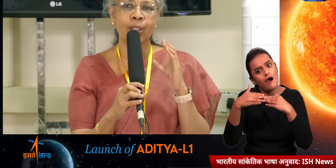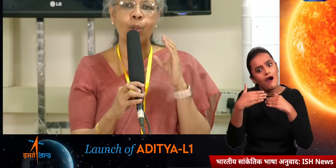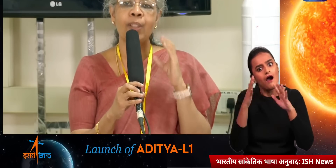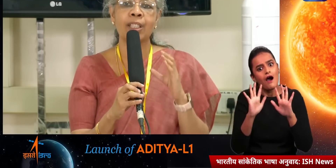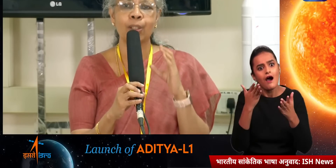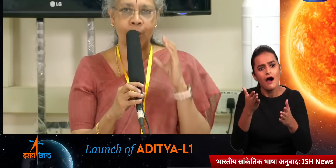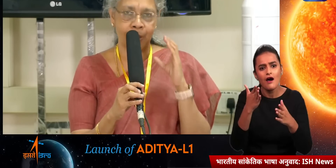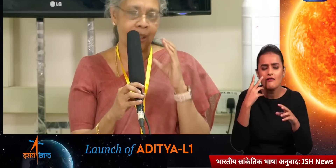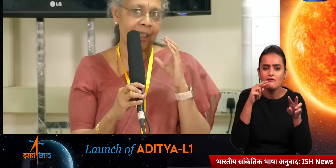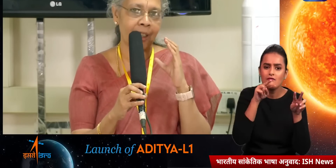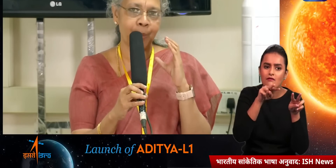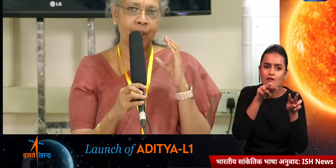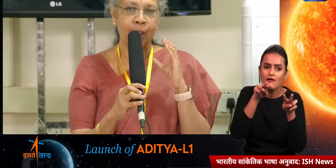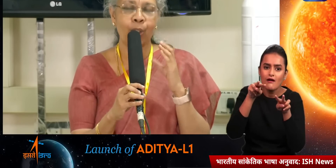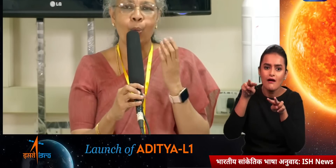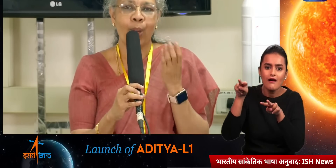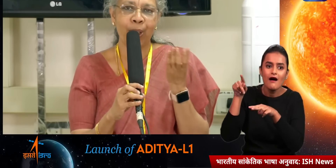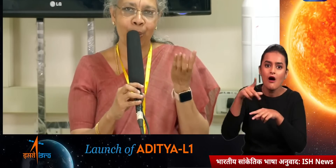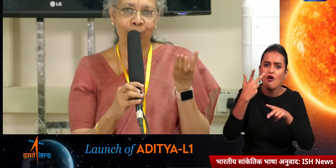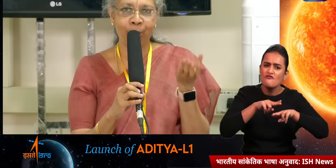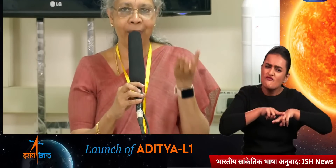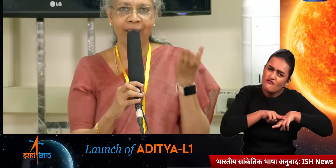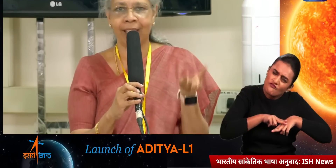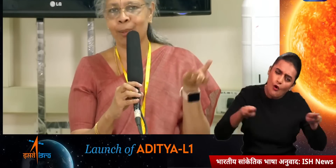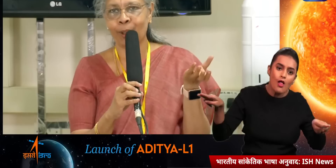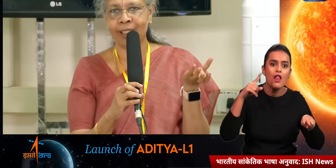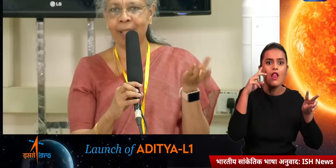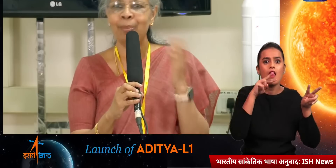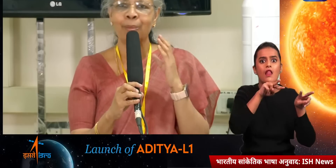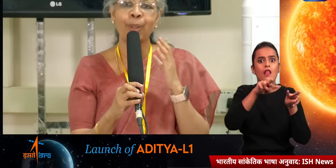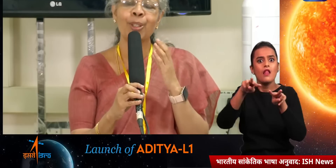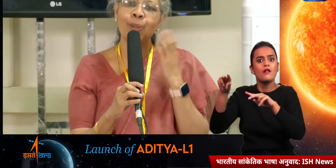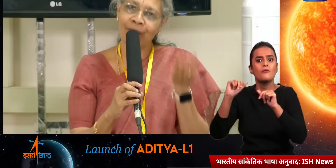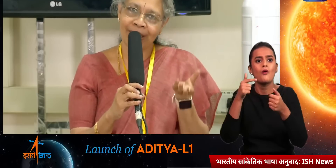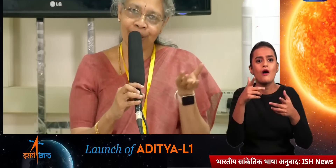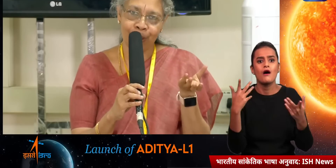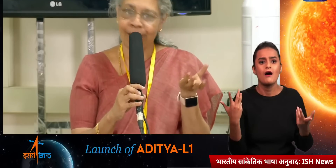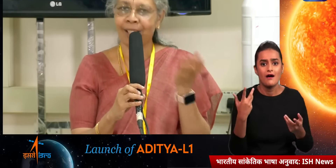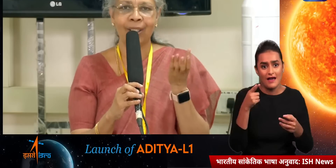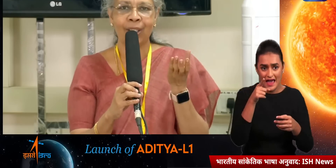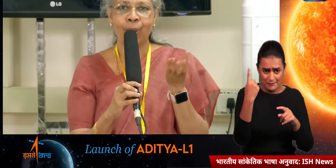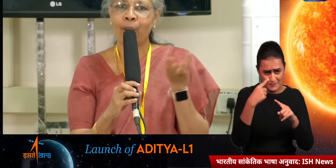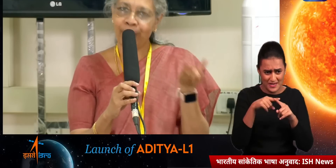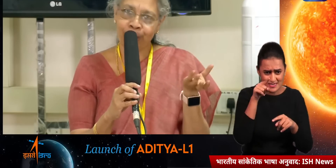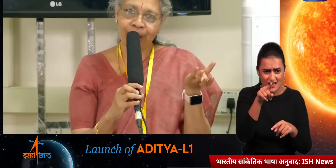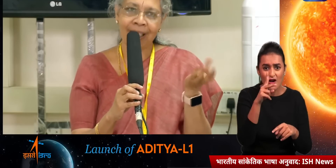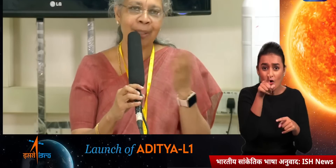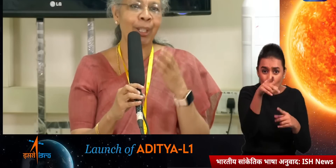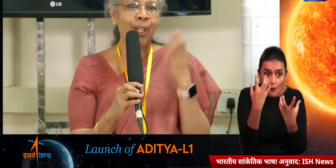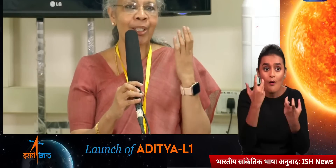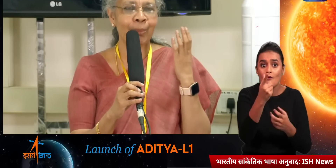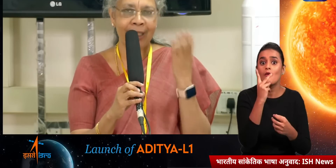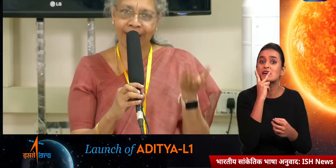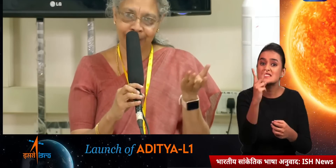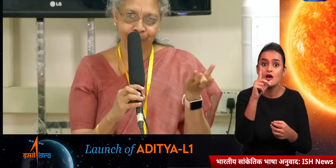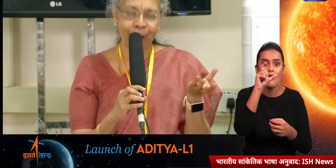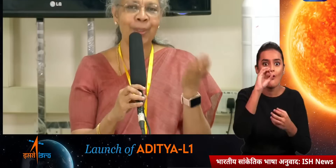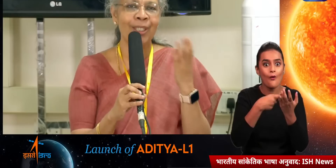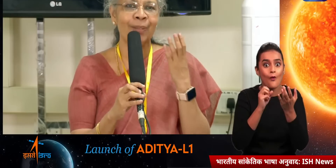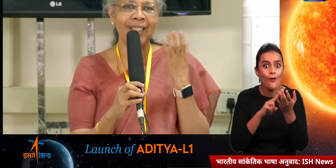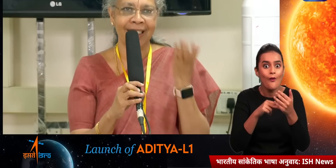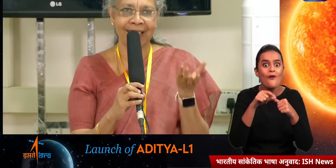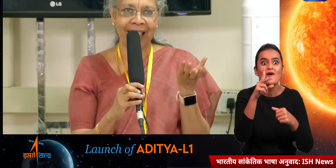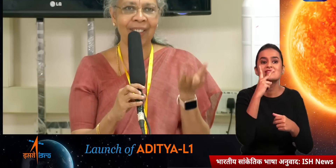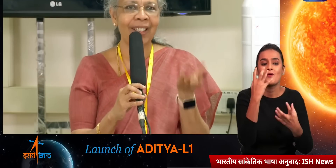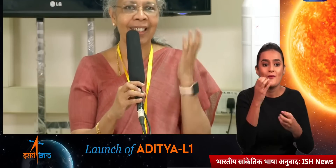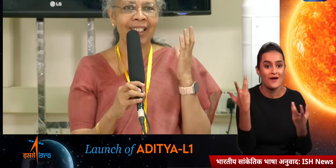though it is always in total solar eclipse. Now, why you want to have the eclipse all the time? Because you want to see the corona. Why corona? Because when sun burps,